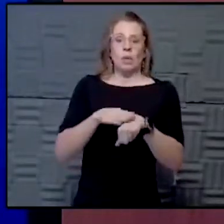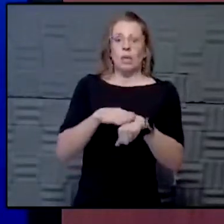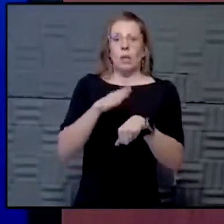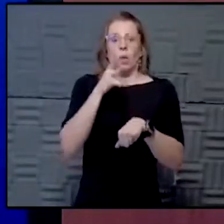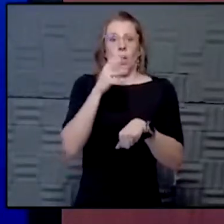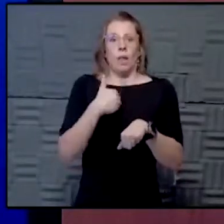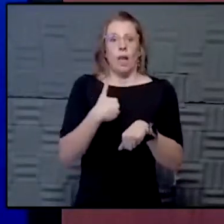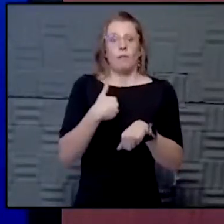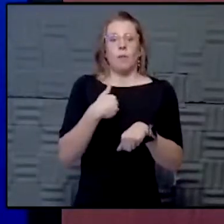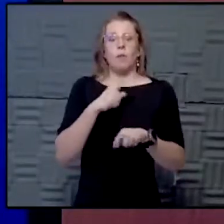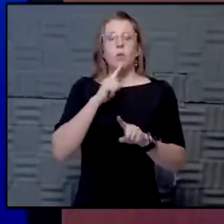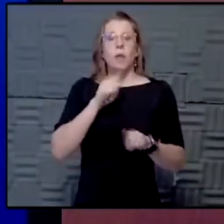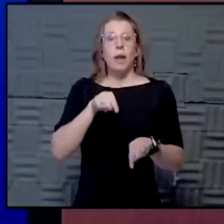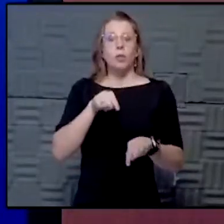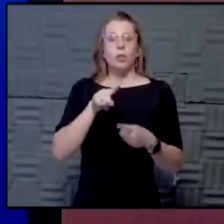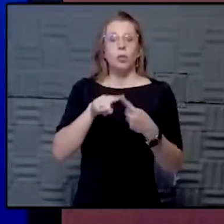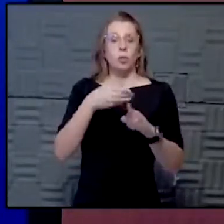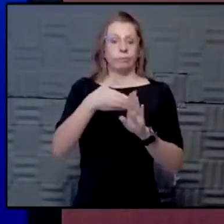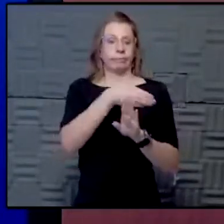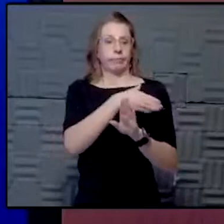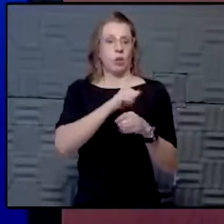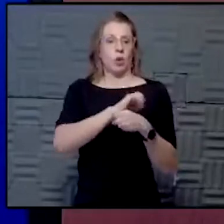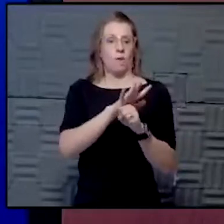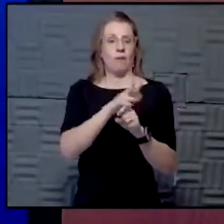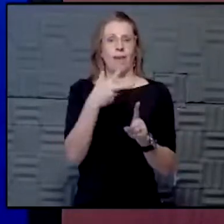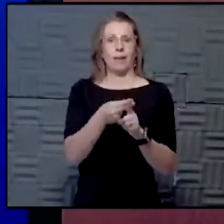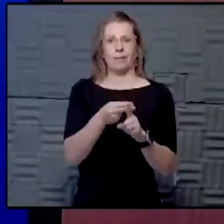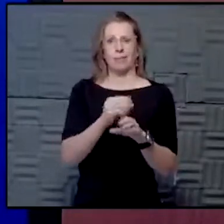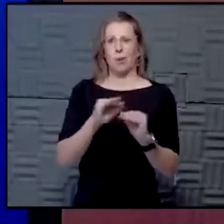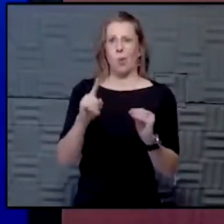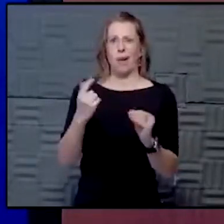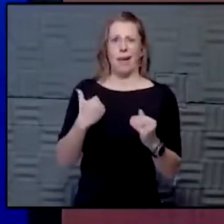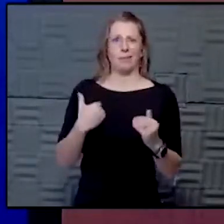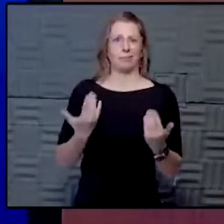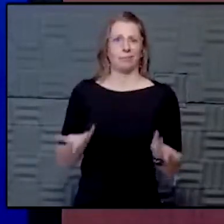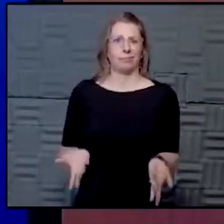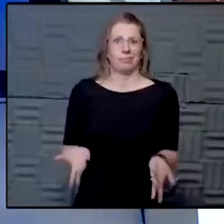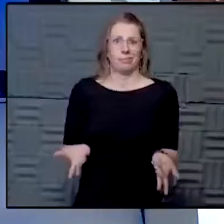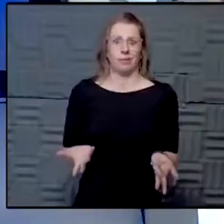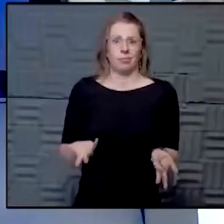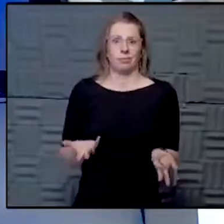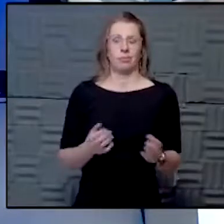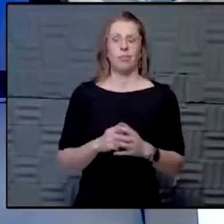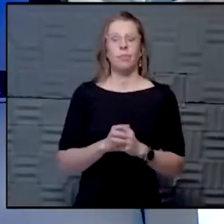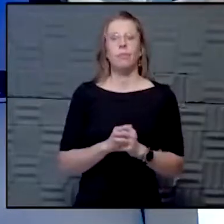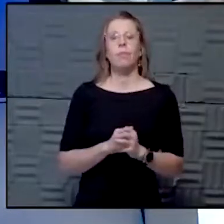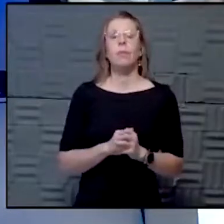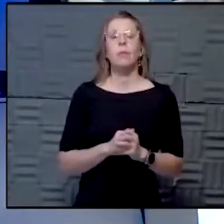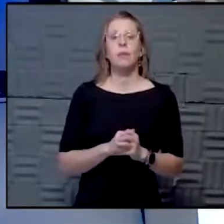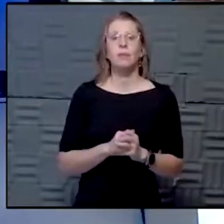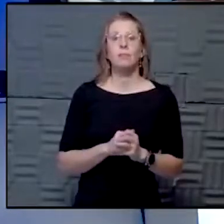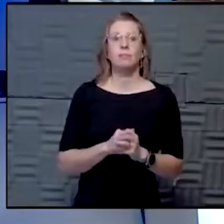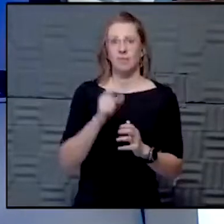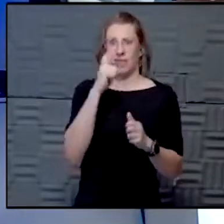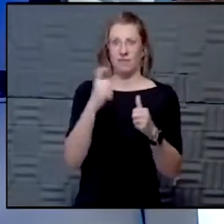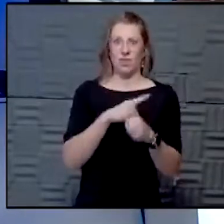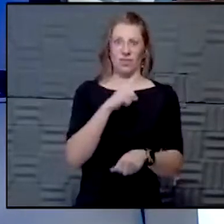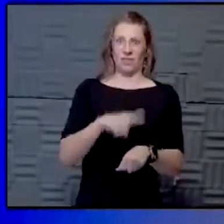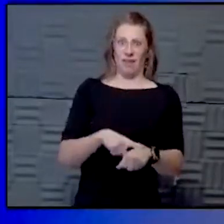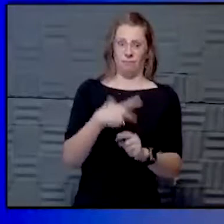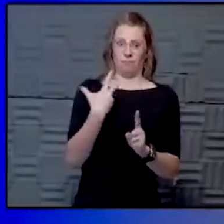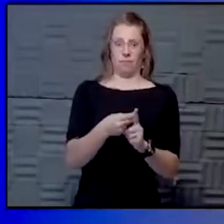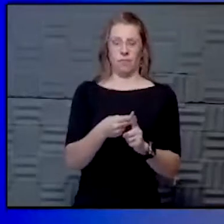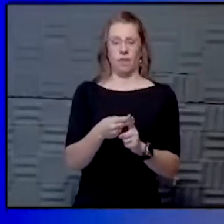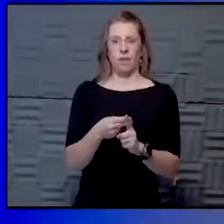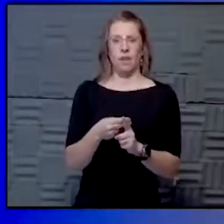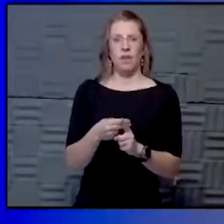will be reaction to a previous COVID vaccine, which no one will have had. Correct. Yeah, you know, those simple things we think about